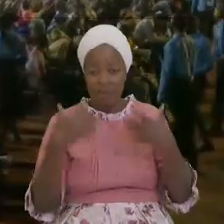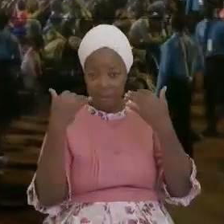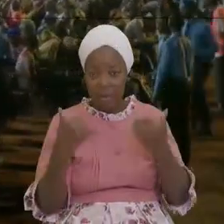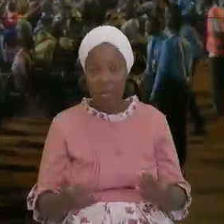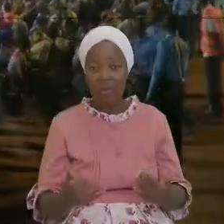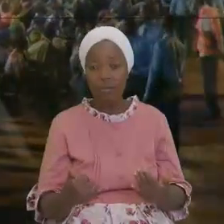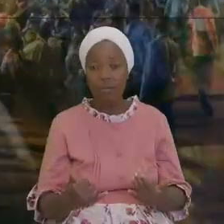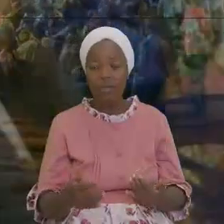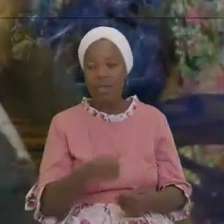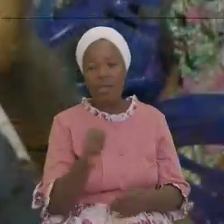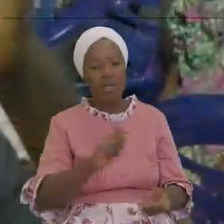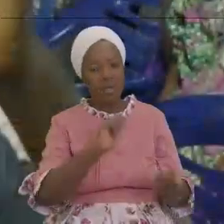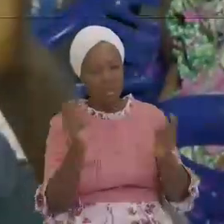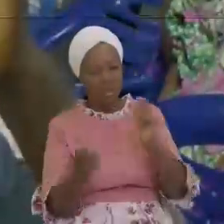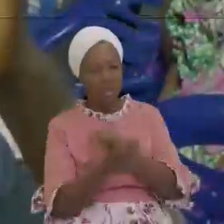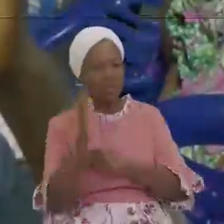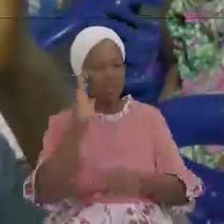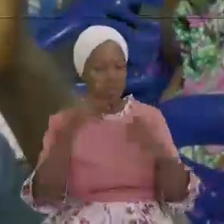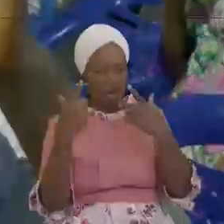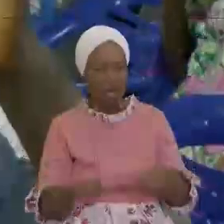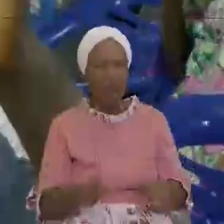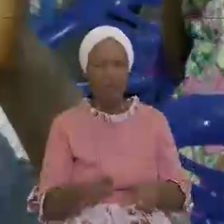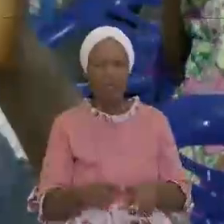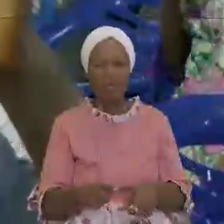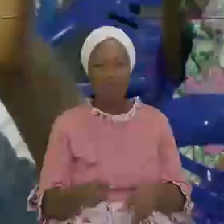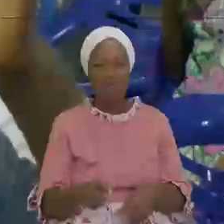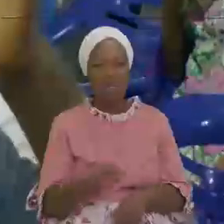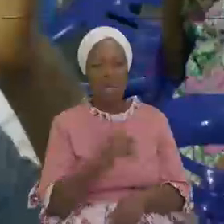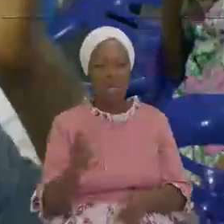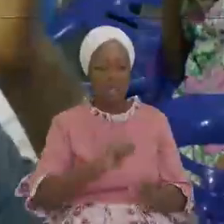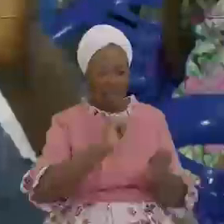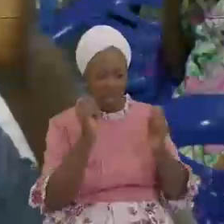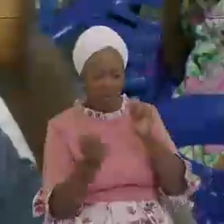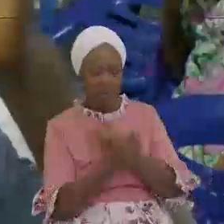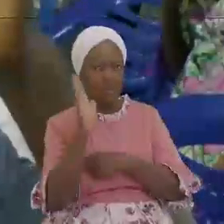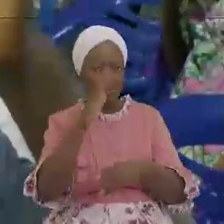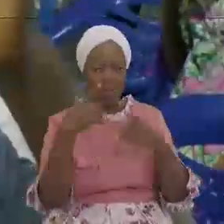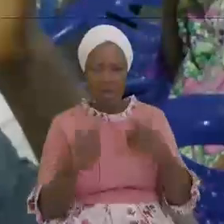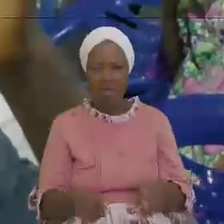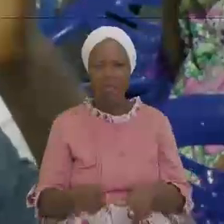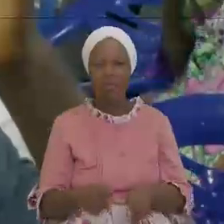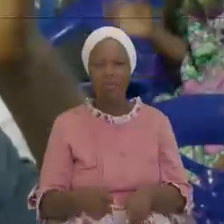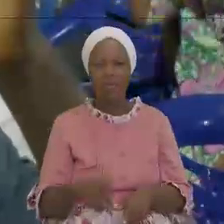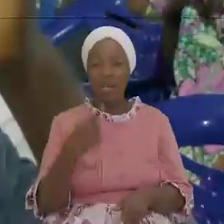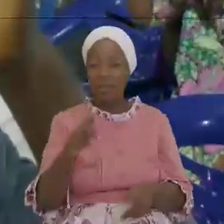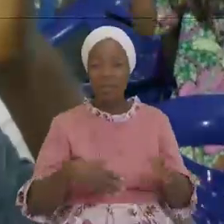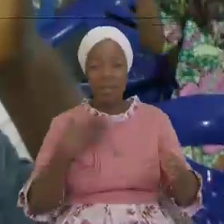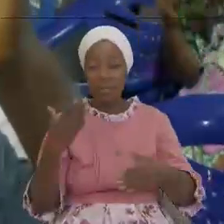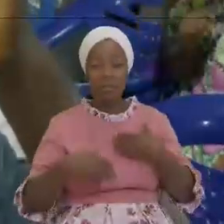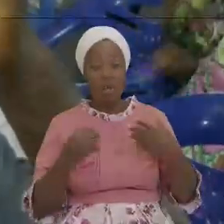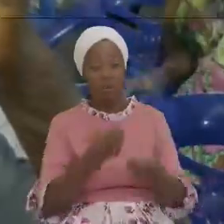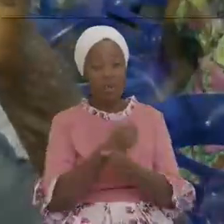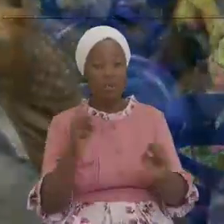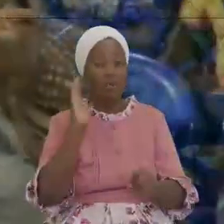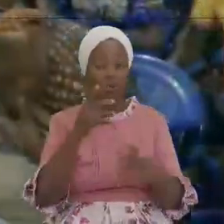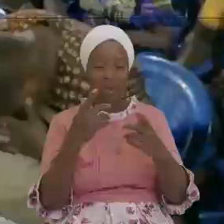A change will happen. A transformation will happen. The joy of salvation will